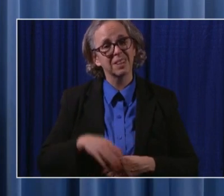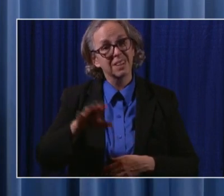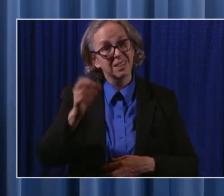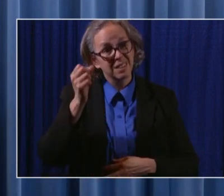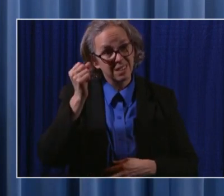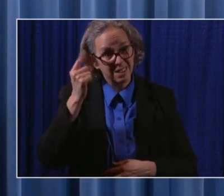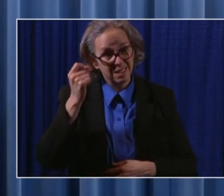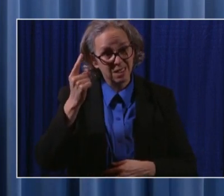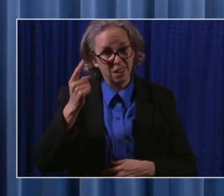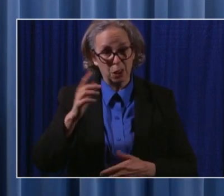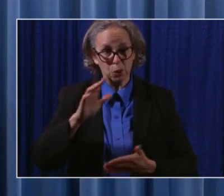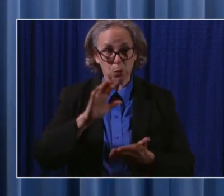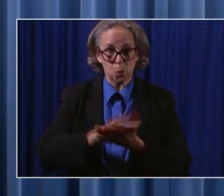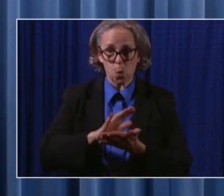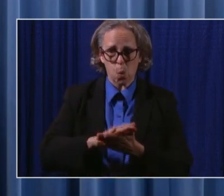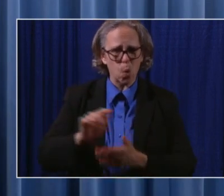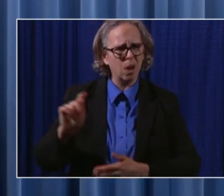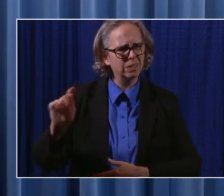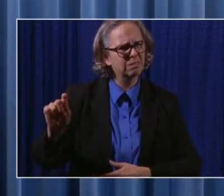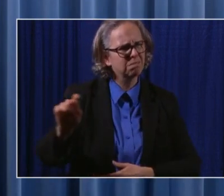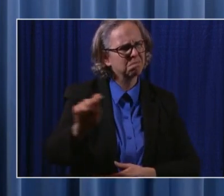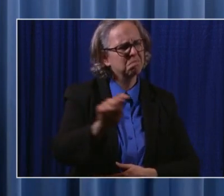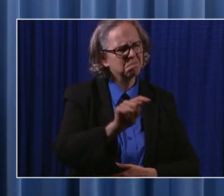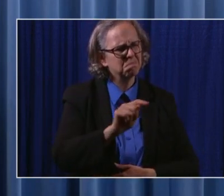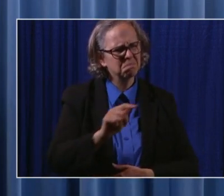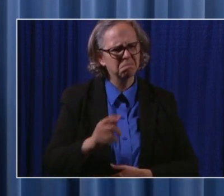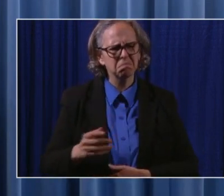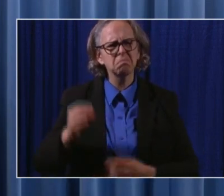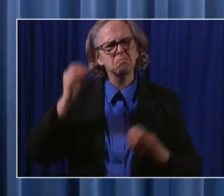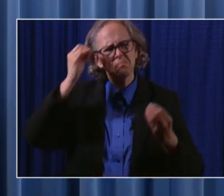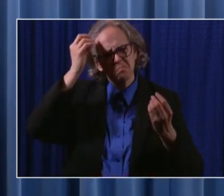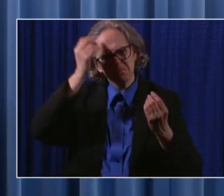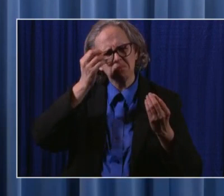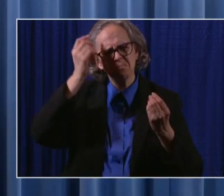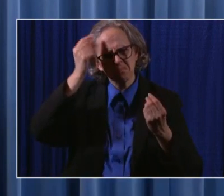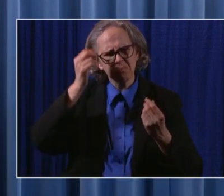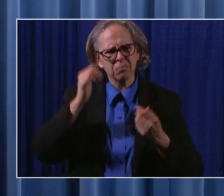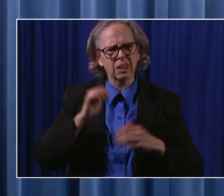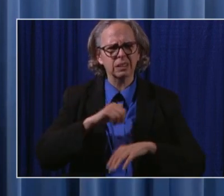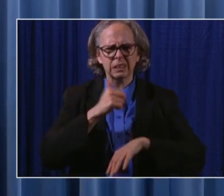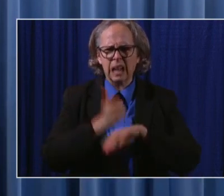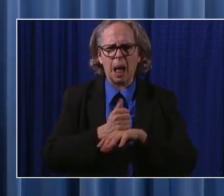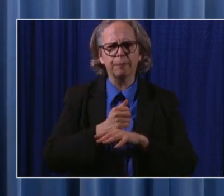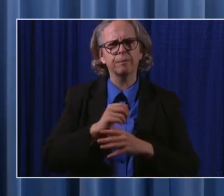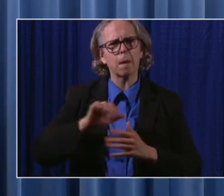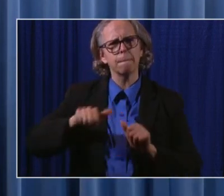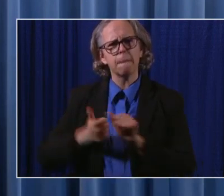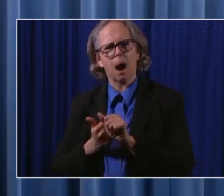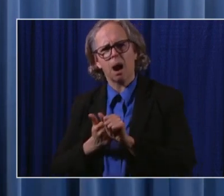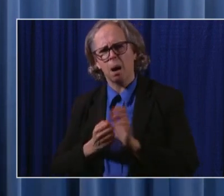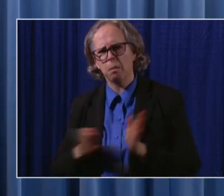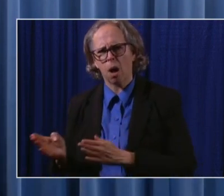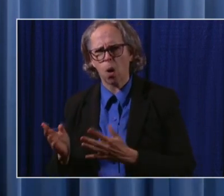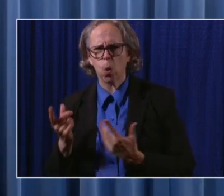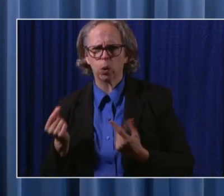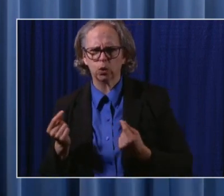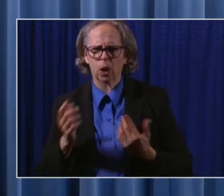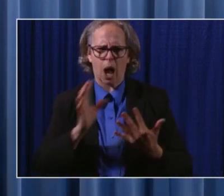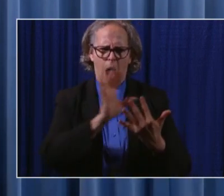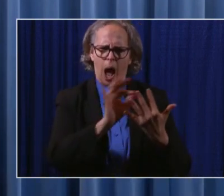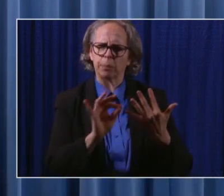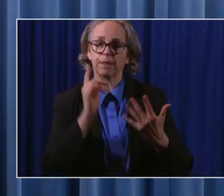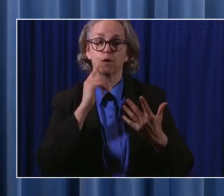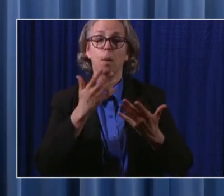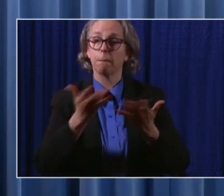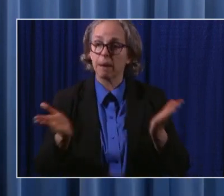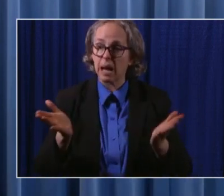have looked at this as we need alternatives, and they are giving parents choices. So those are